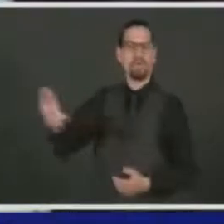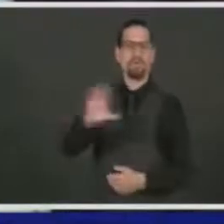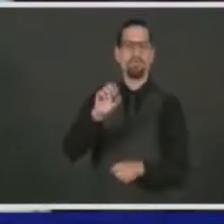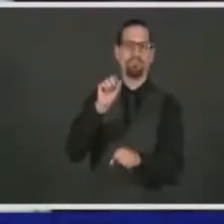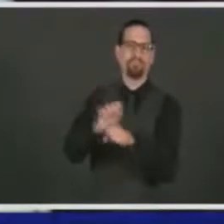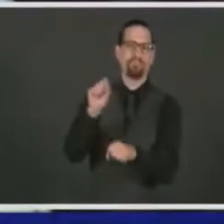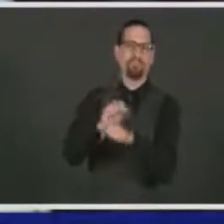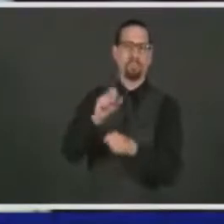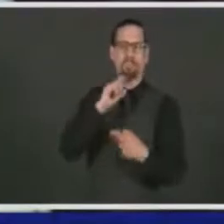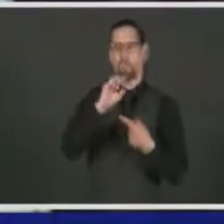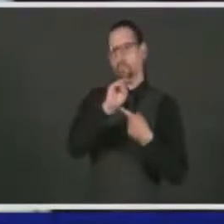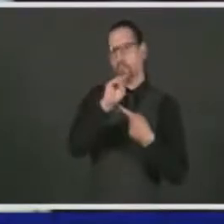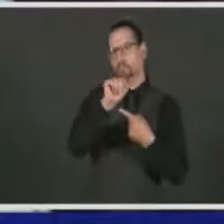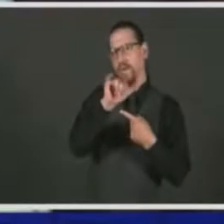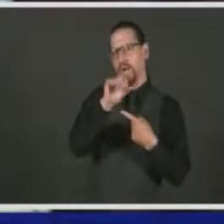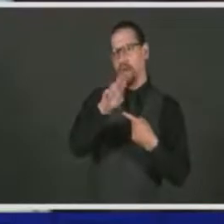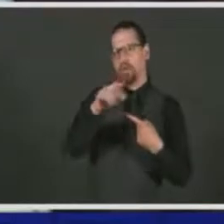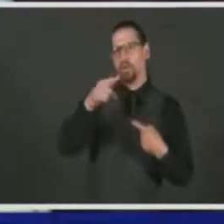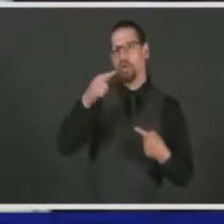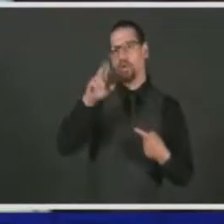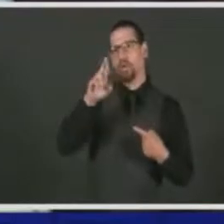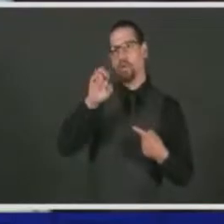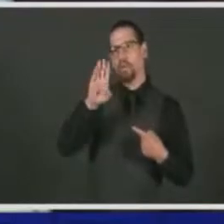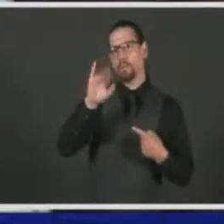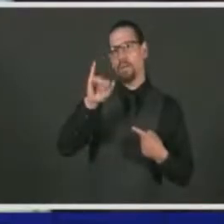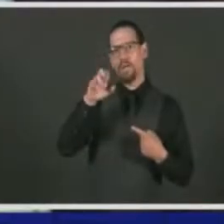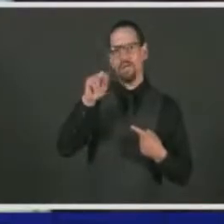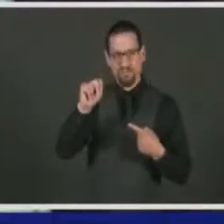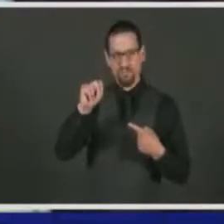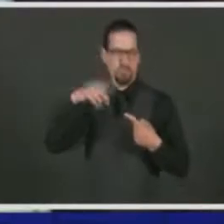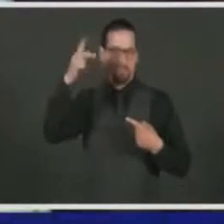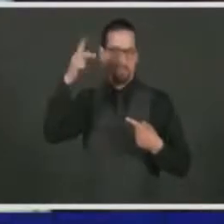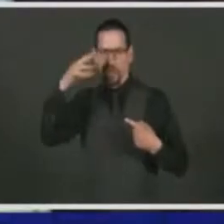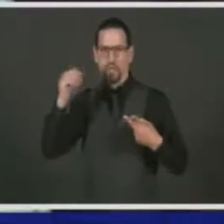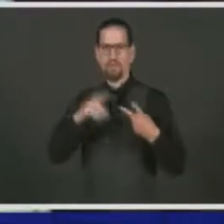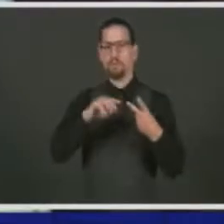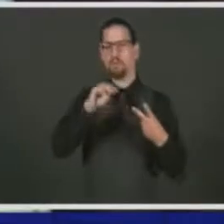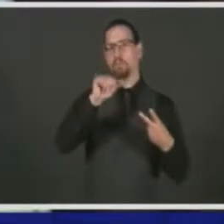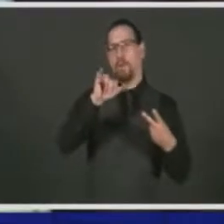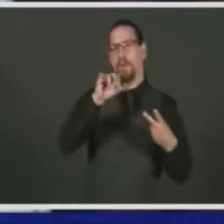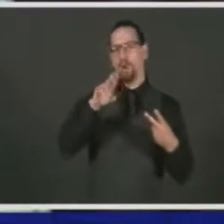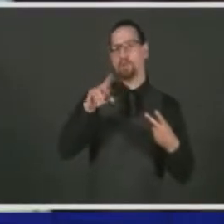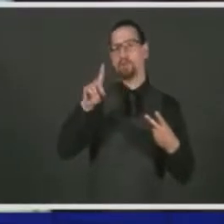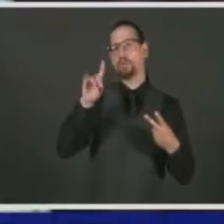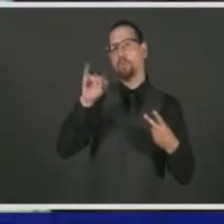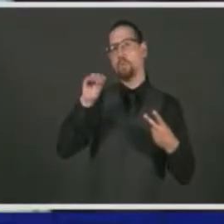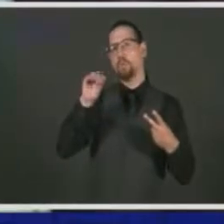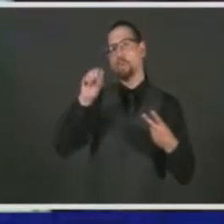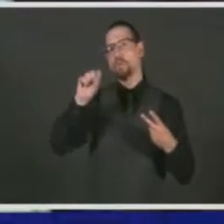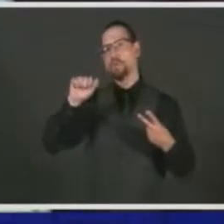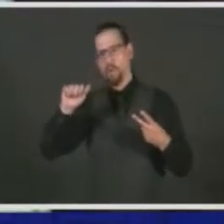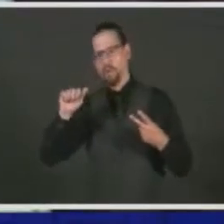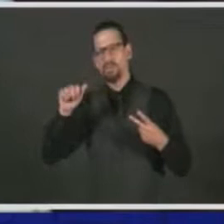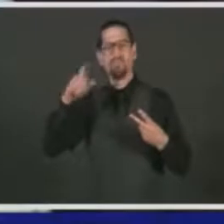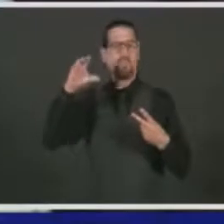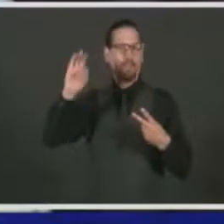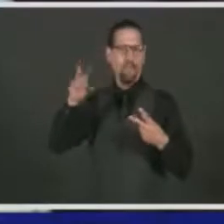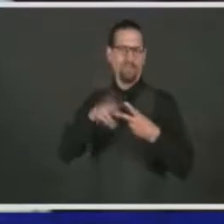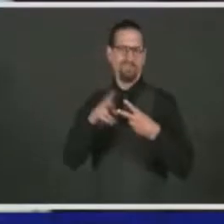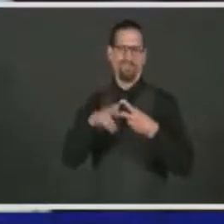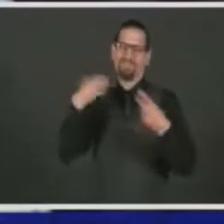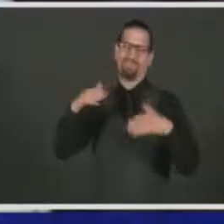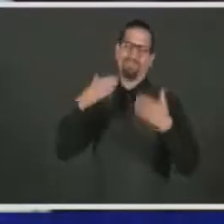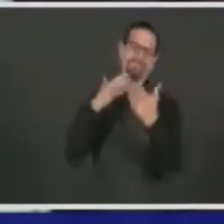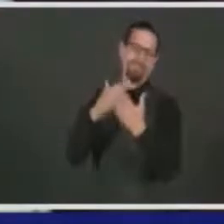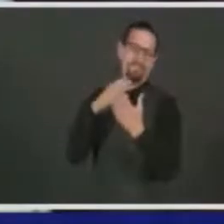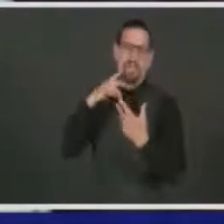those mayors and many across Rhode Island are facing some difficult circumstances. And all things considered, they